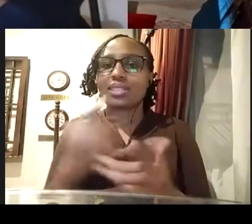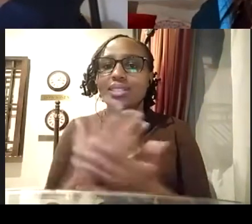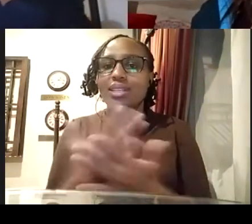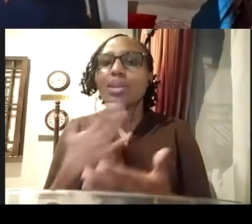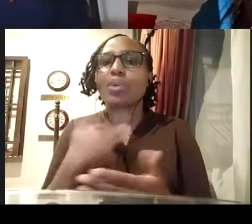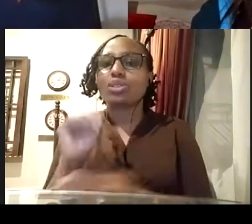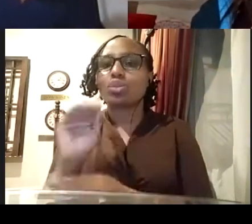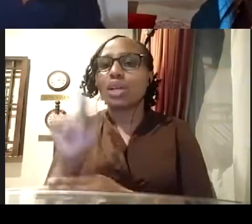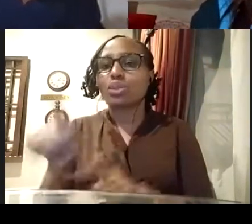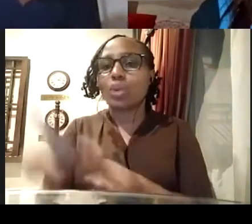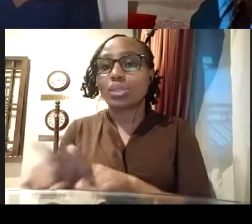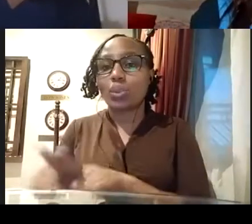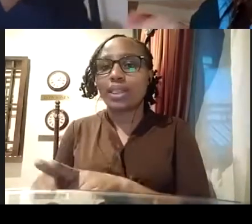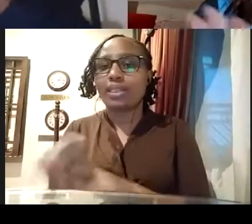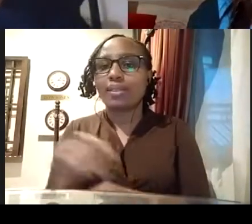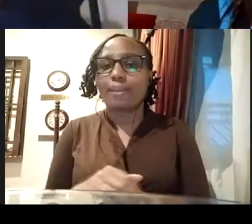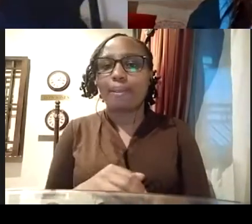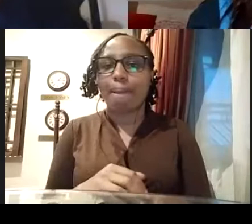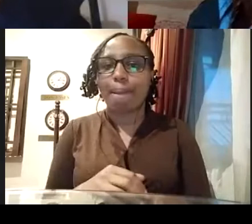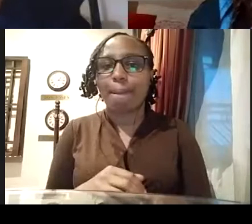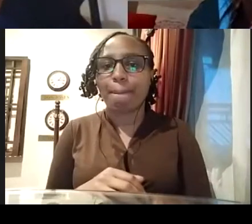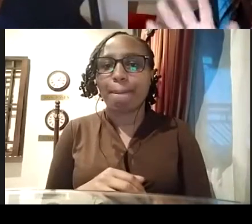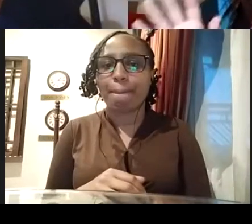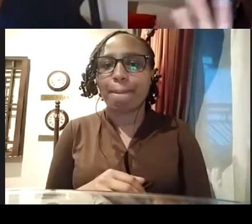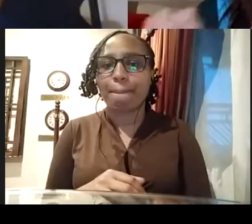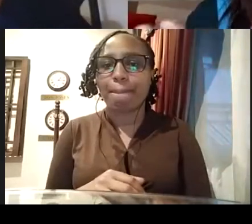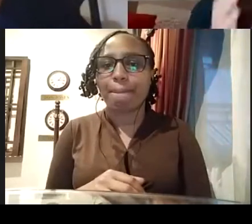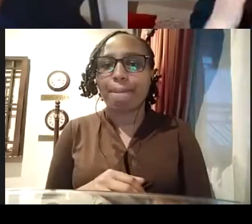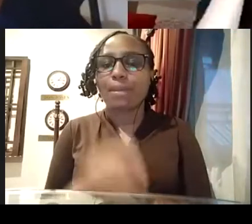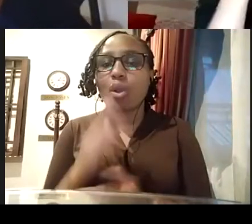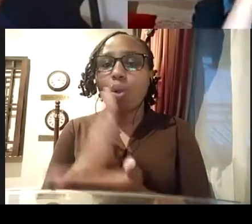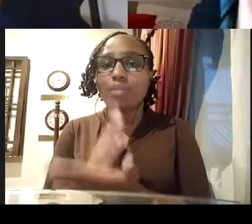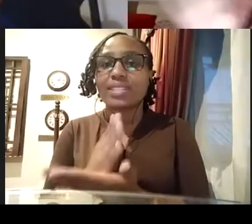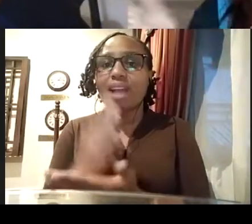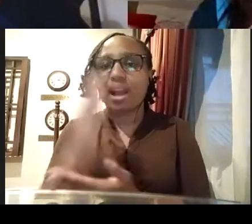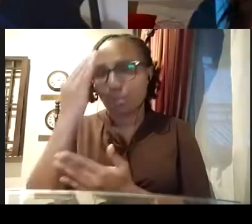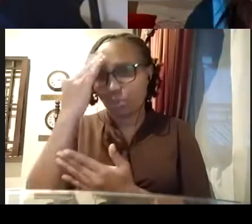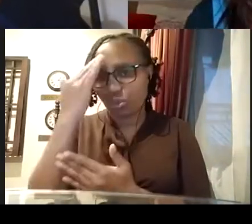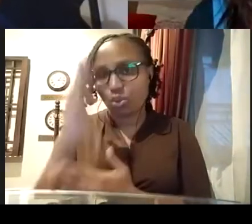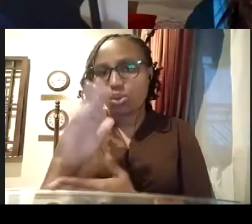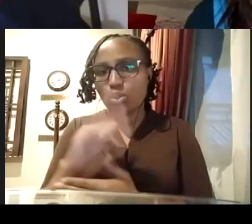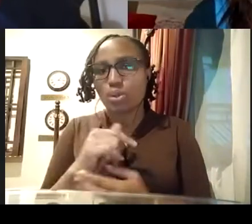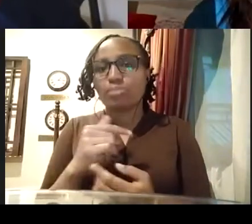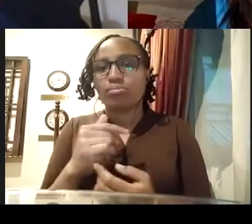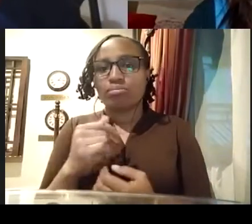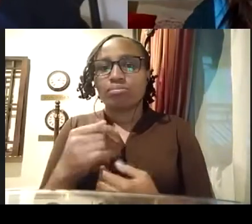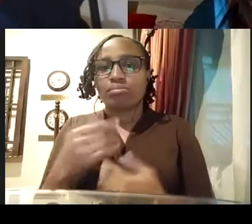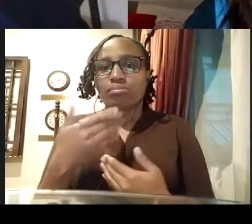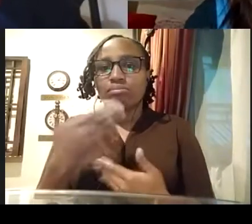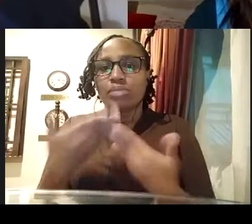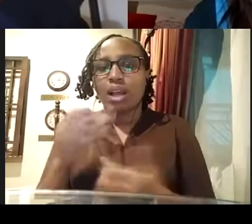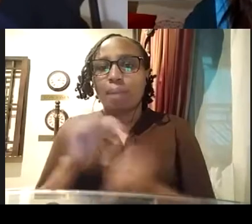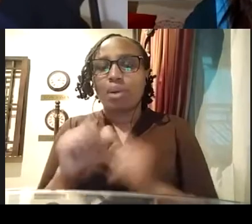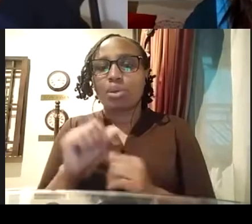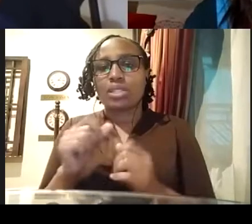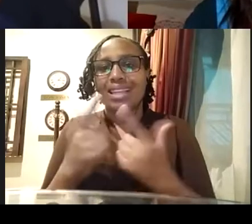well. You know, well, obviously I know that I heard you speak about like how many incredible languages are spoken in